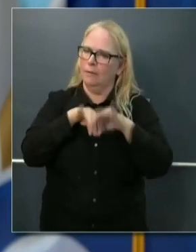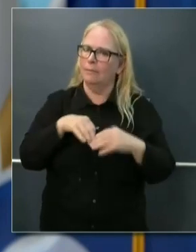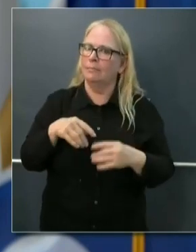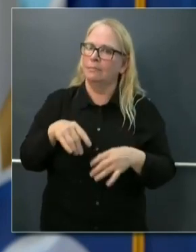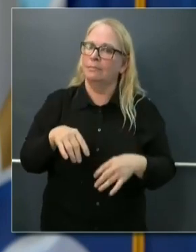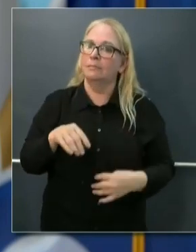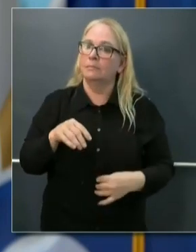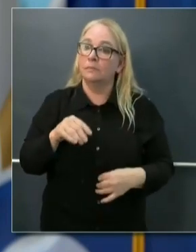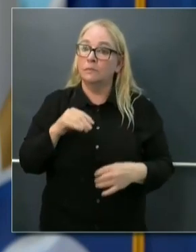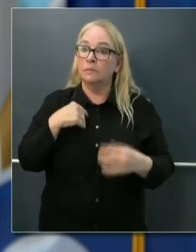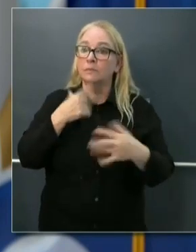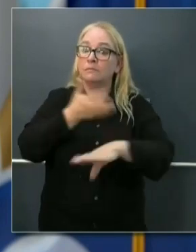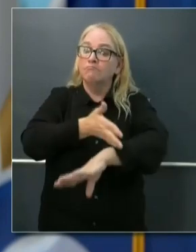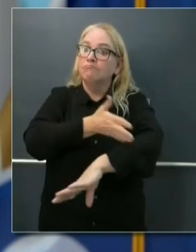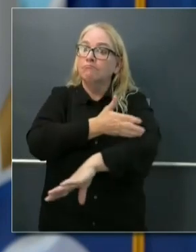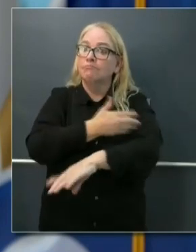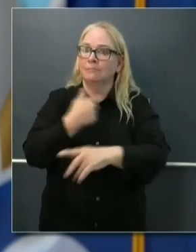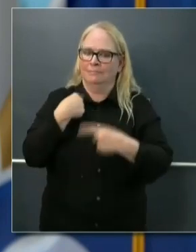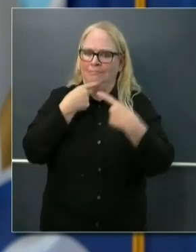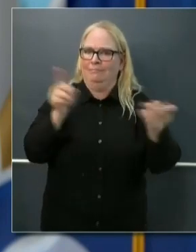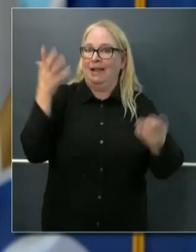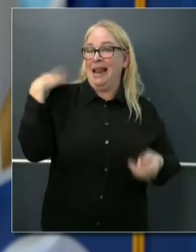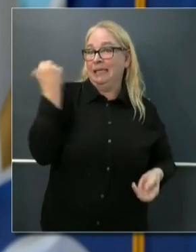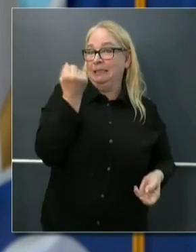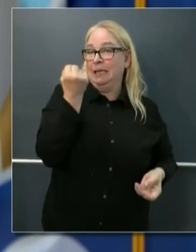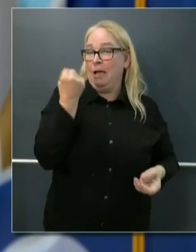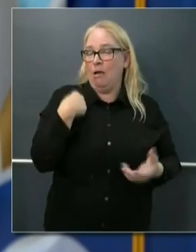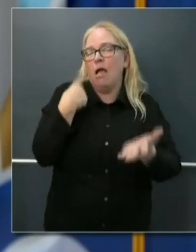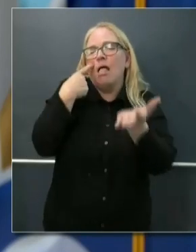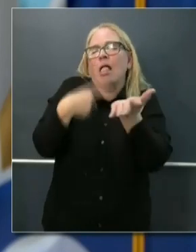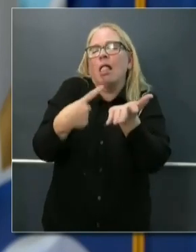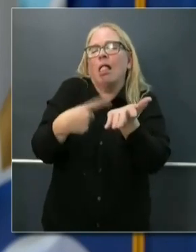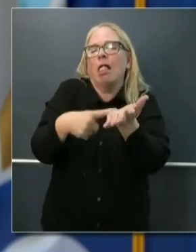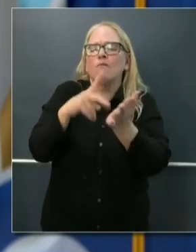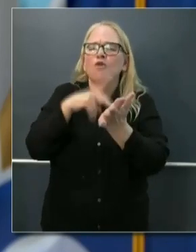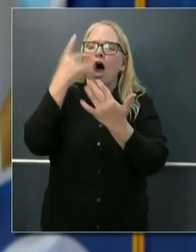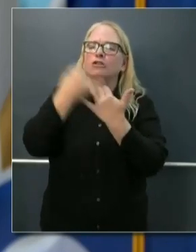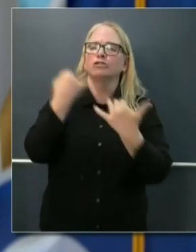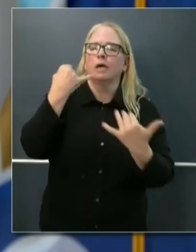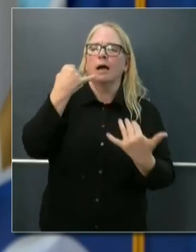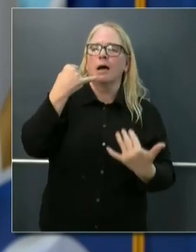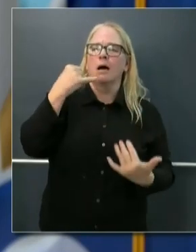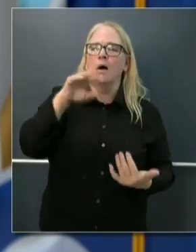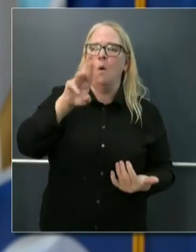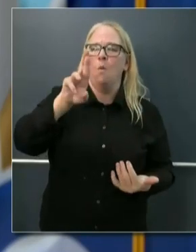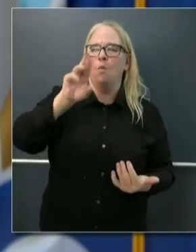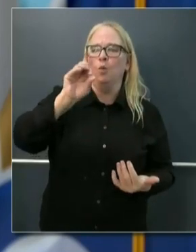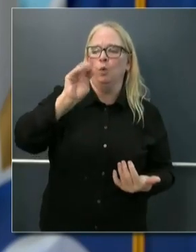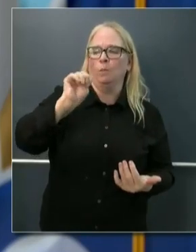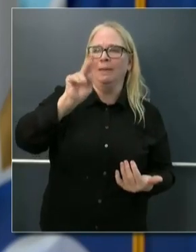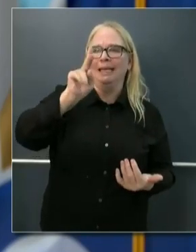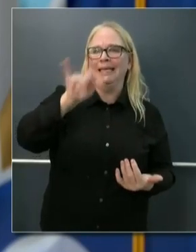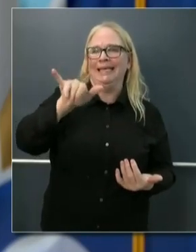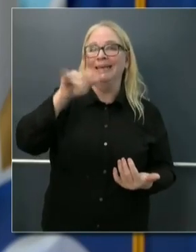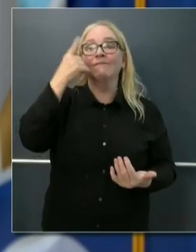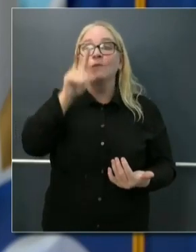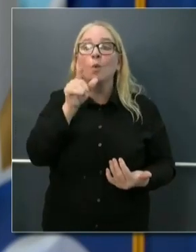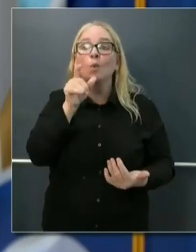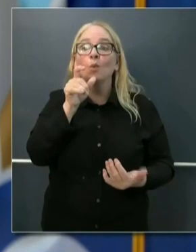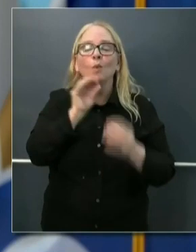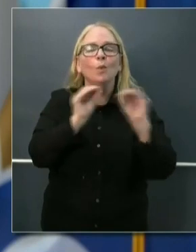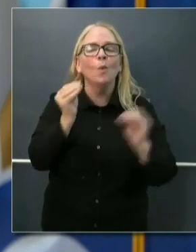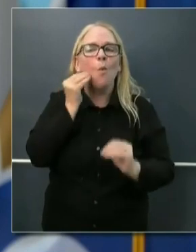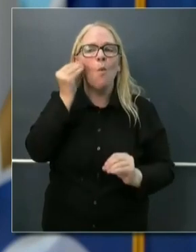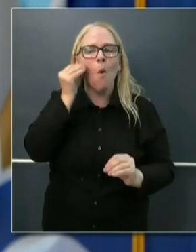last Saturday, Project Room Key for our homeless, and we continue to get more and more rooms every day, more and more people off the streets,